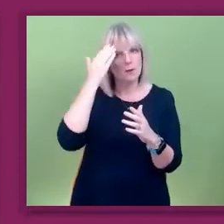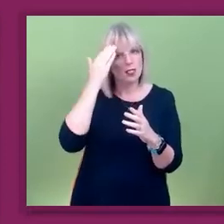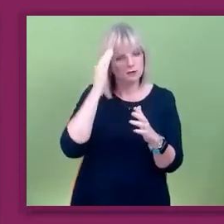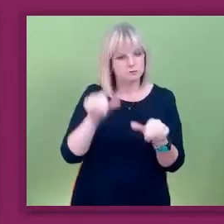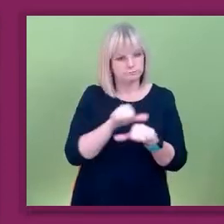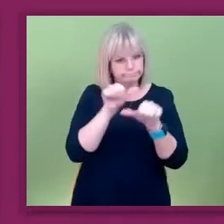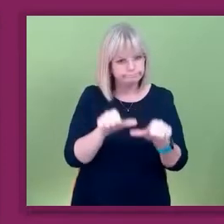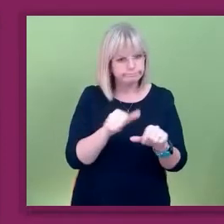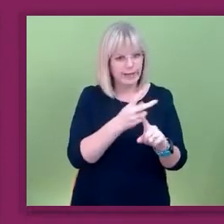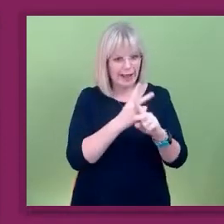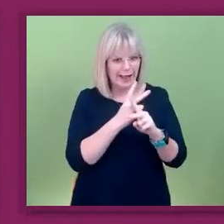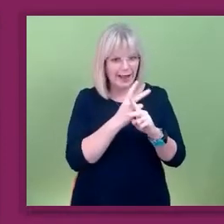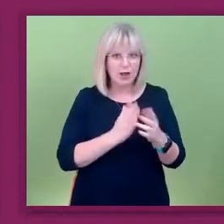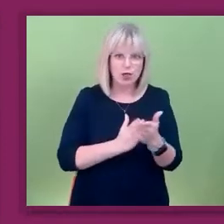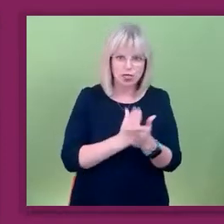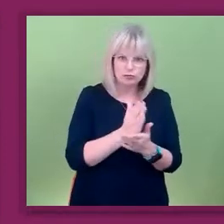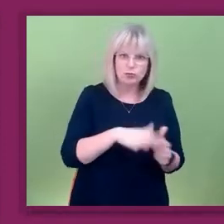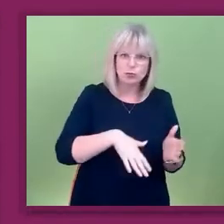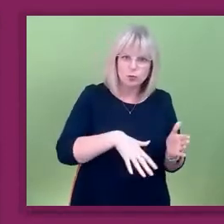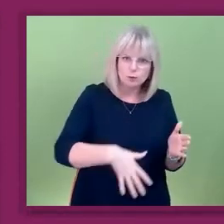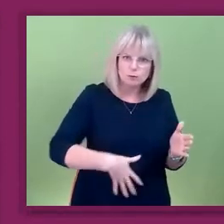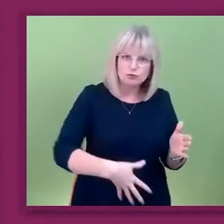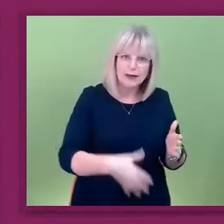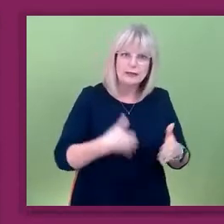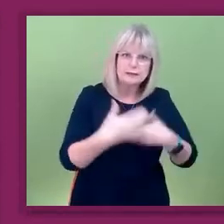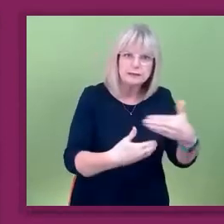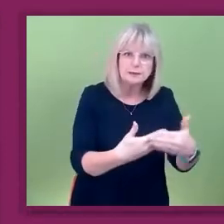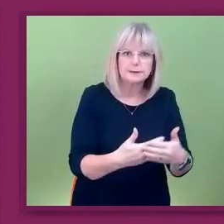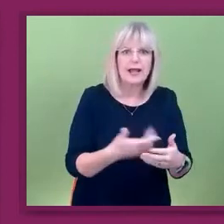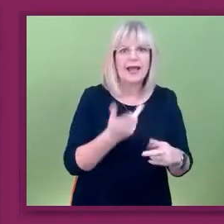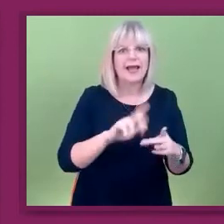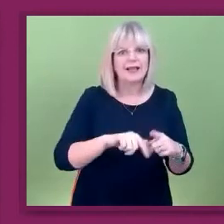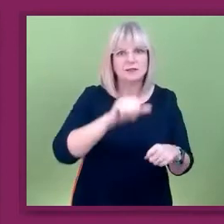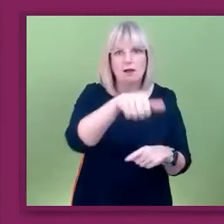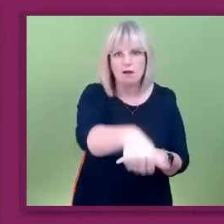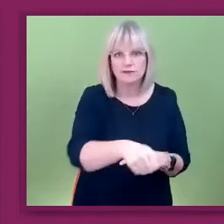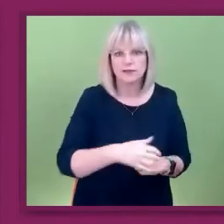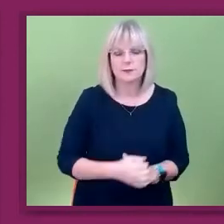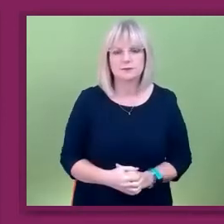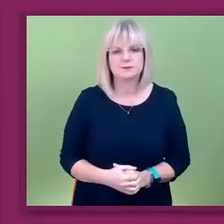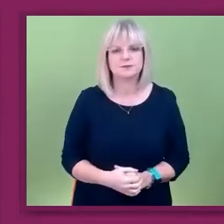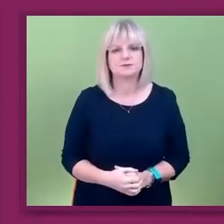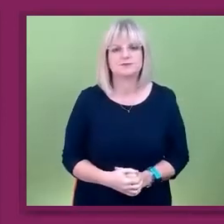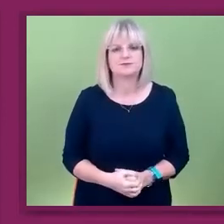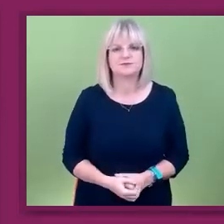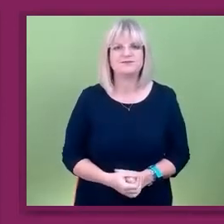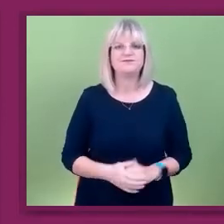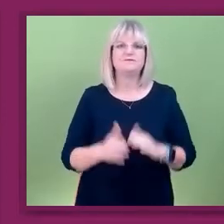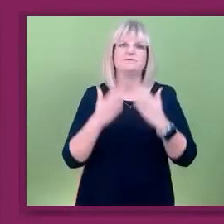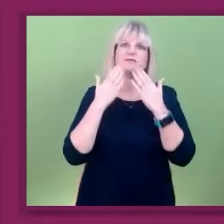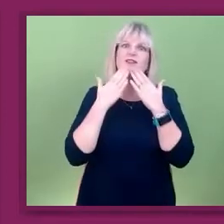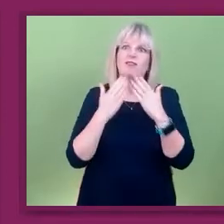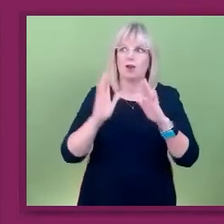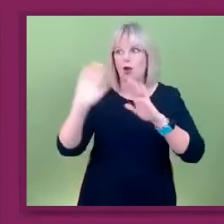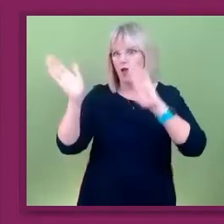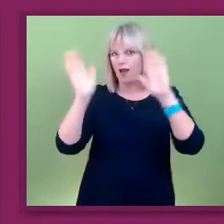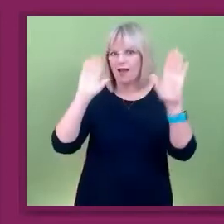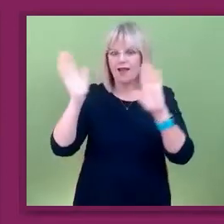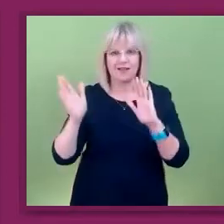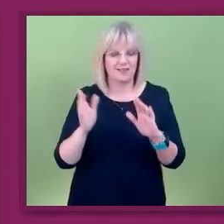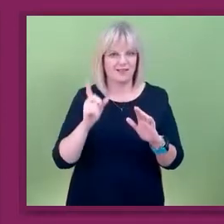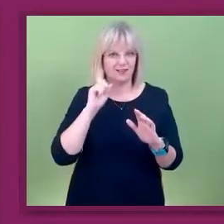to you. Thank you so much for that. Thank you so much. Hi, everyone. That was such a grand introduction.